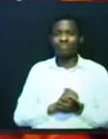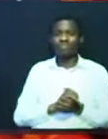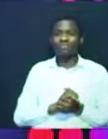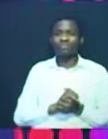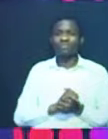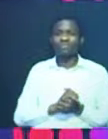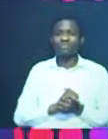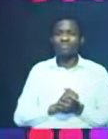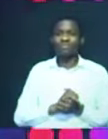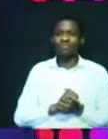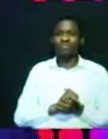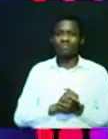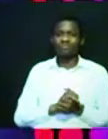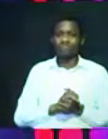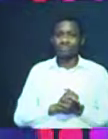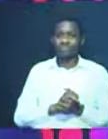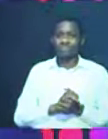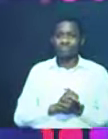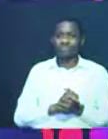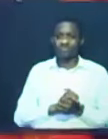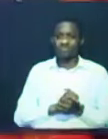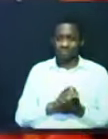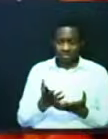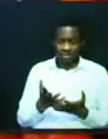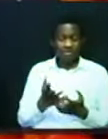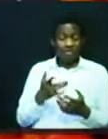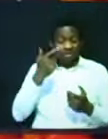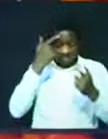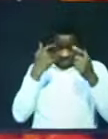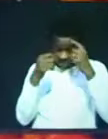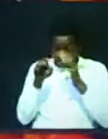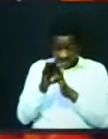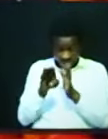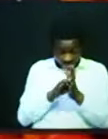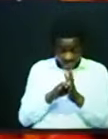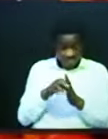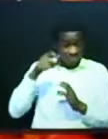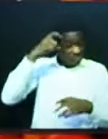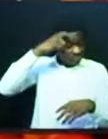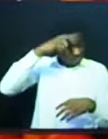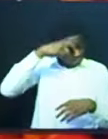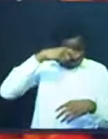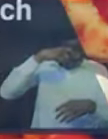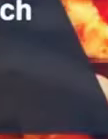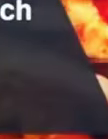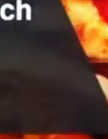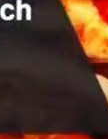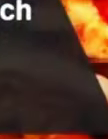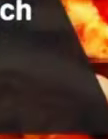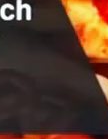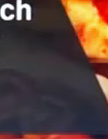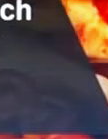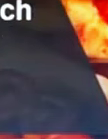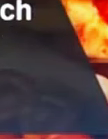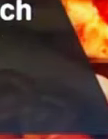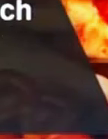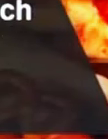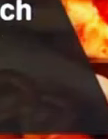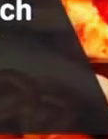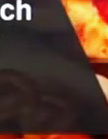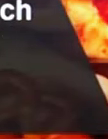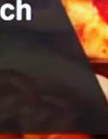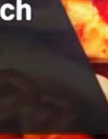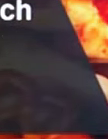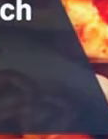word wisdom and gluttony, I'll quote one scripture. Where these two words appear.